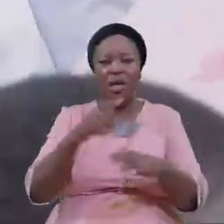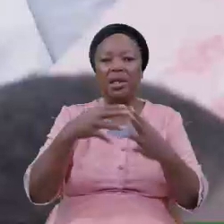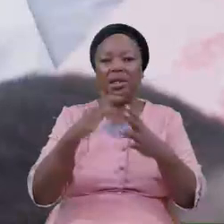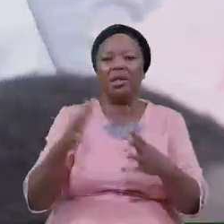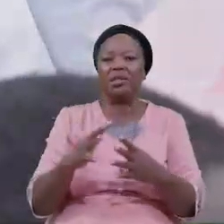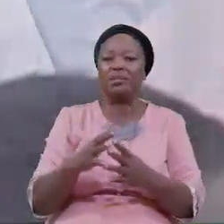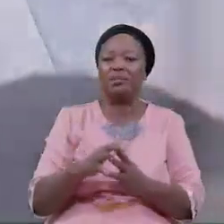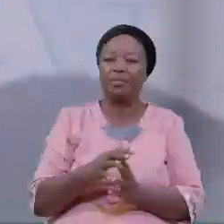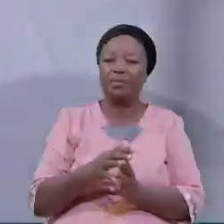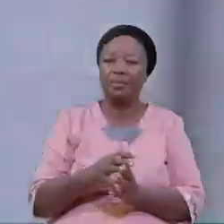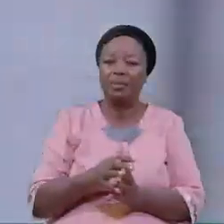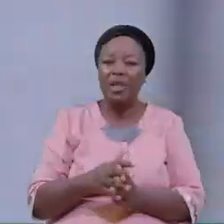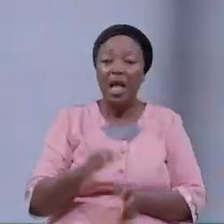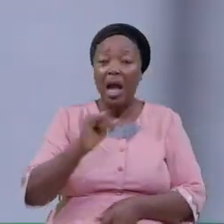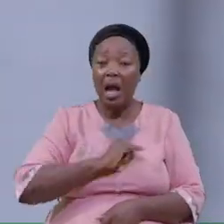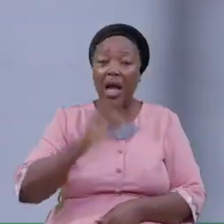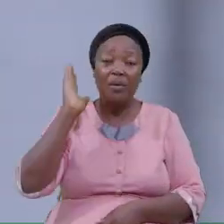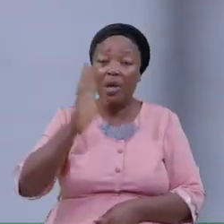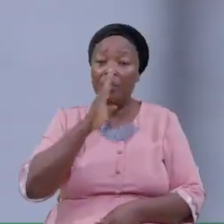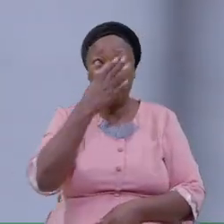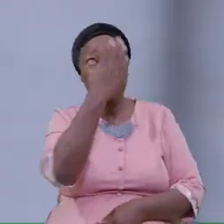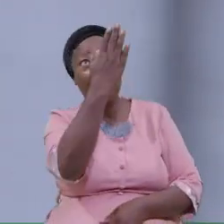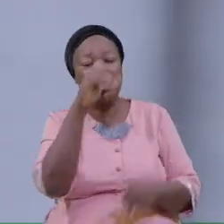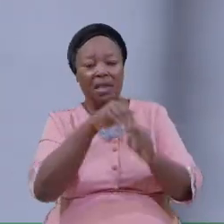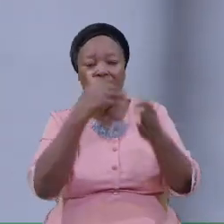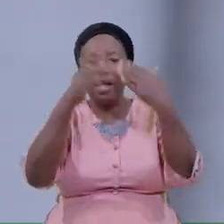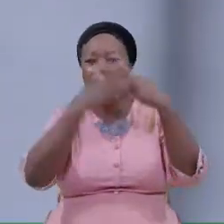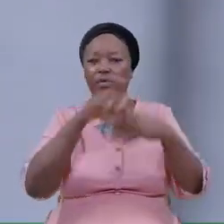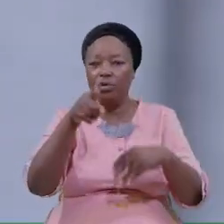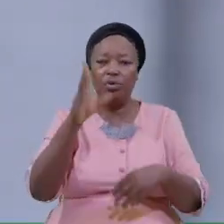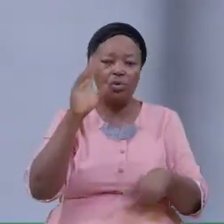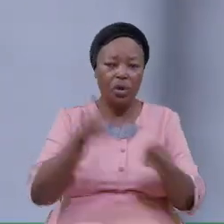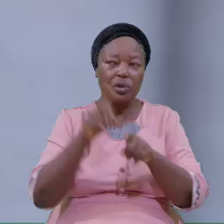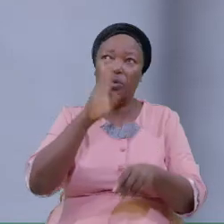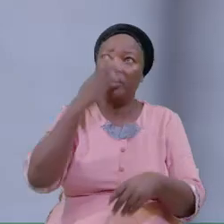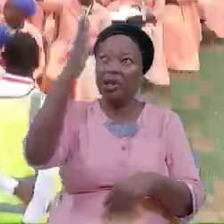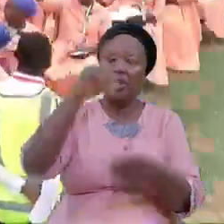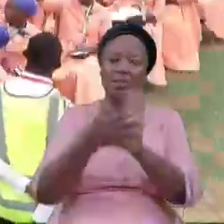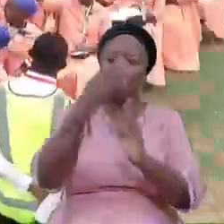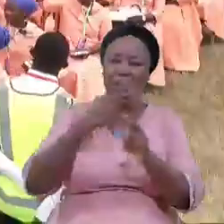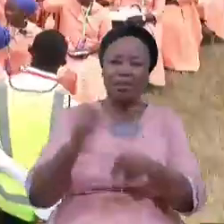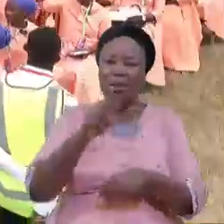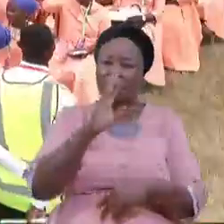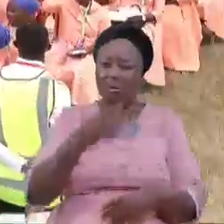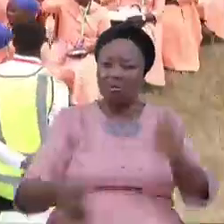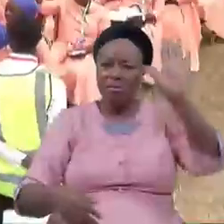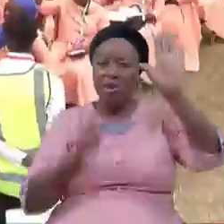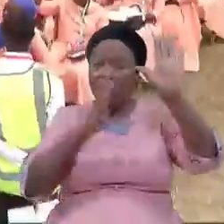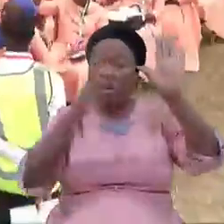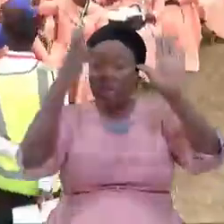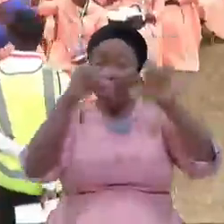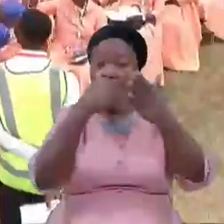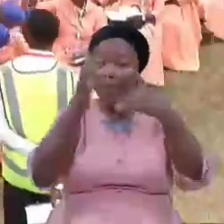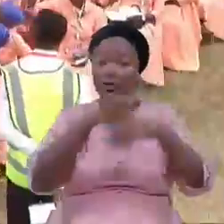I'll be there, you'll be there. What are you? You'll be there. What are you? You'll be